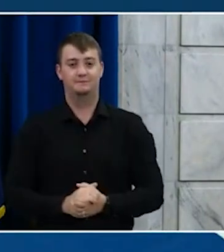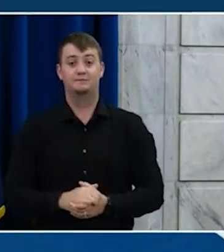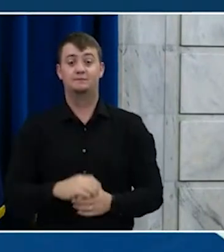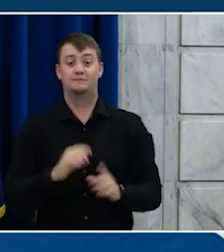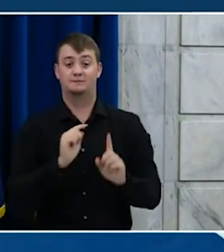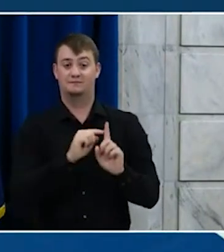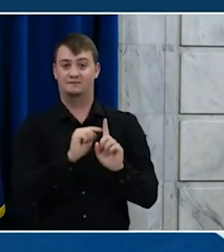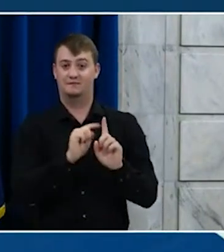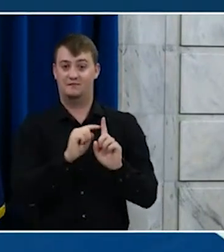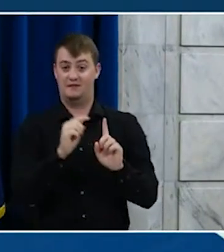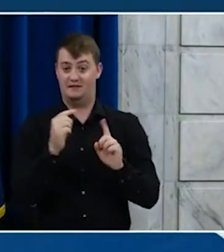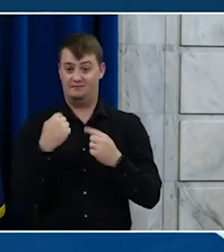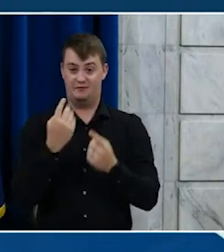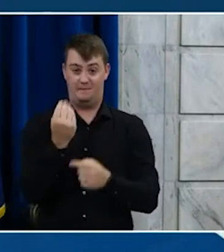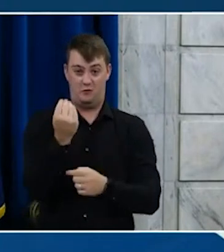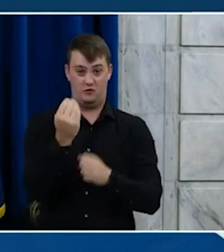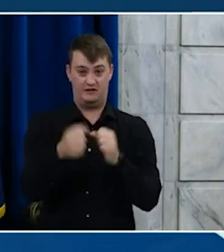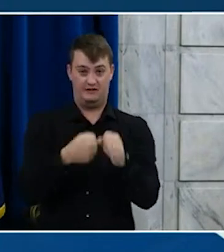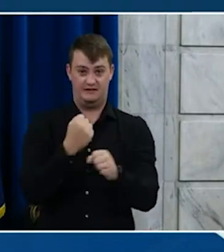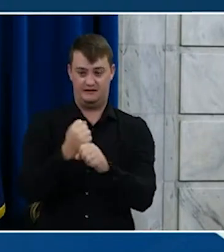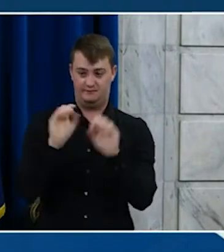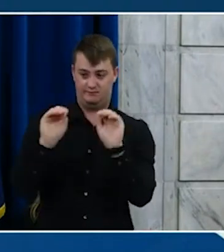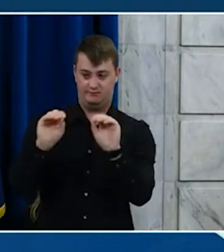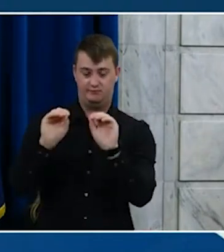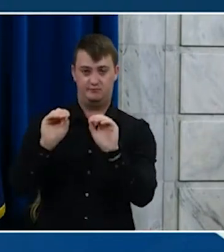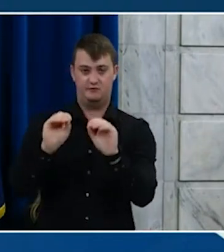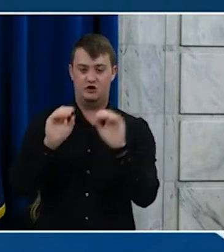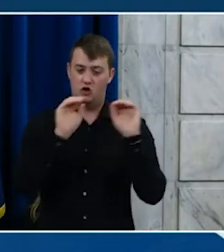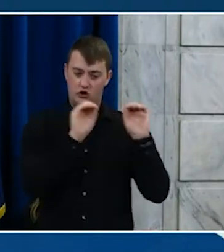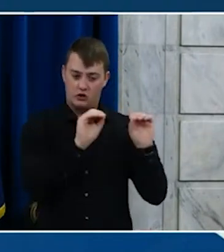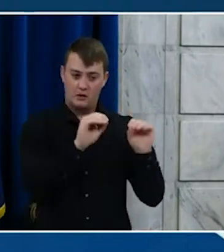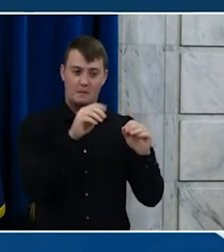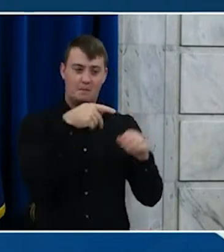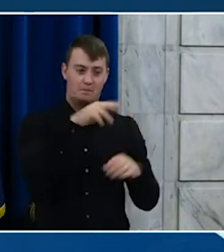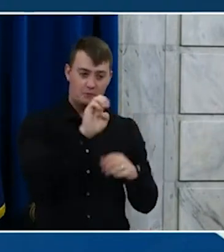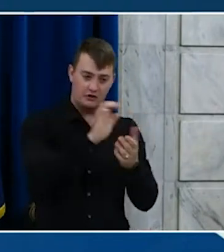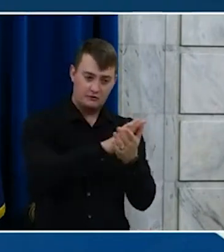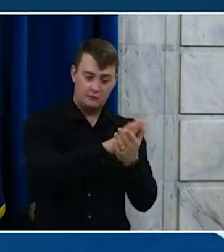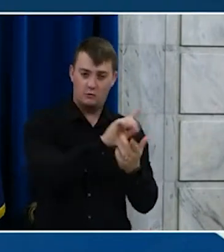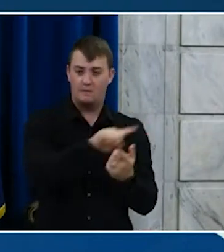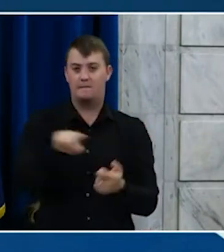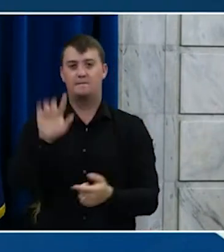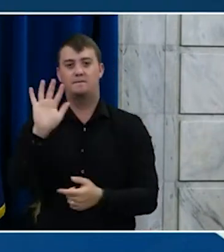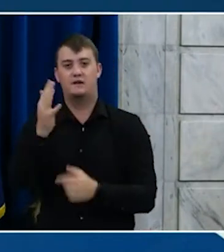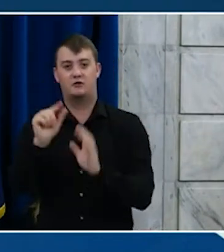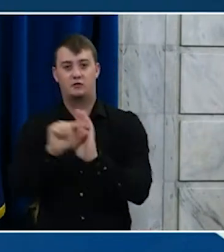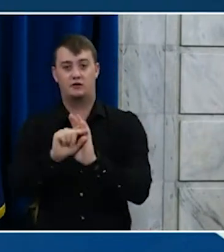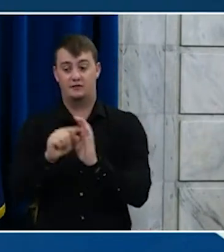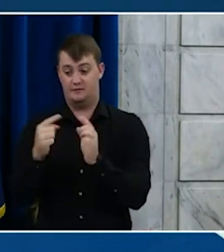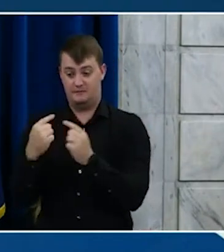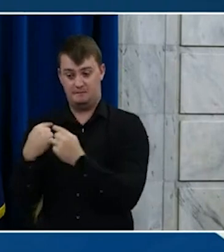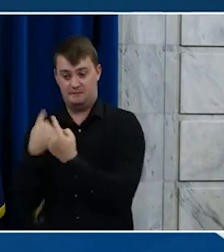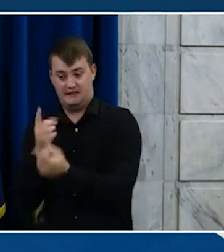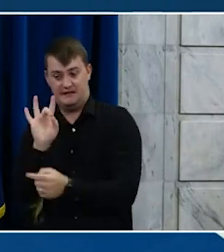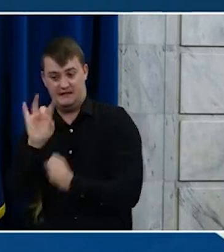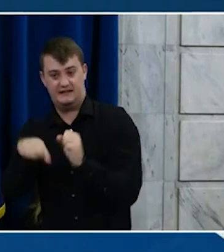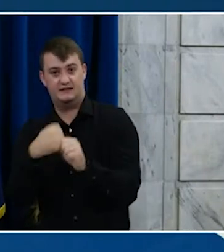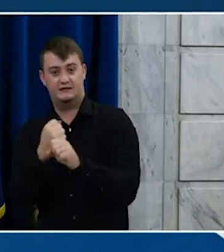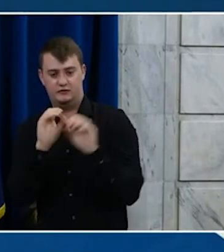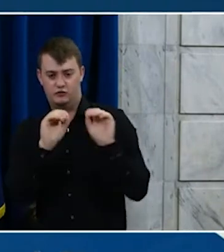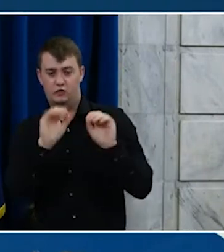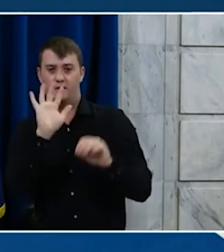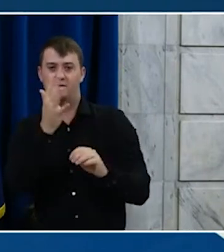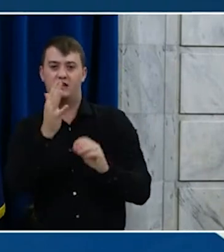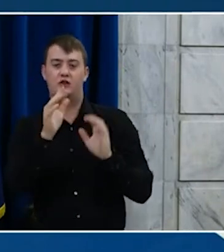Sarah is in her 14th year as an educator, having taught preschool to 5th grade. For the past 8 years, she has taught fifth